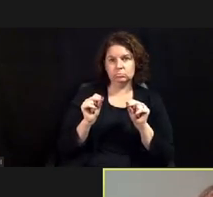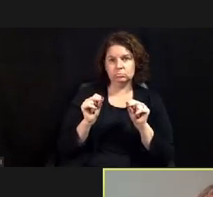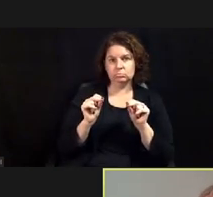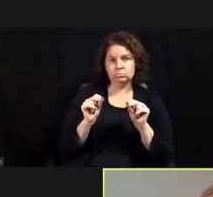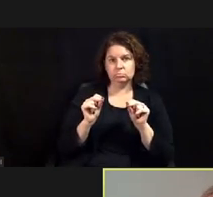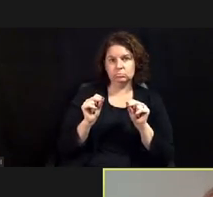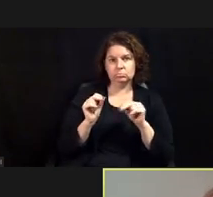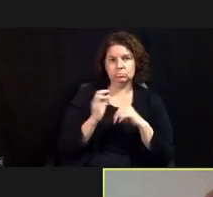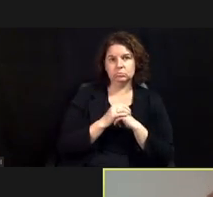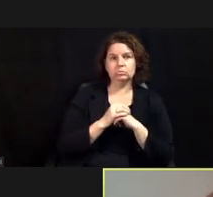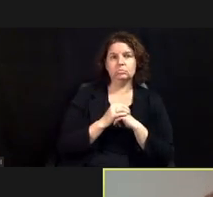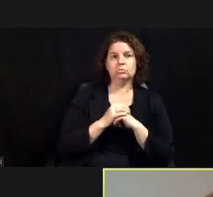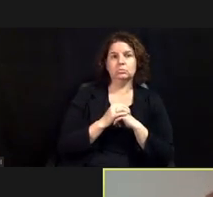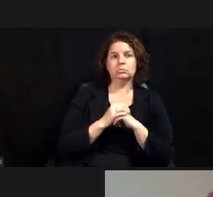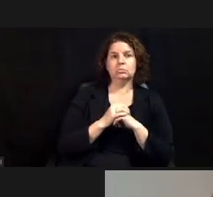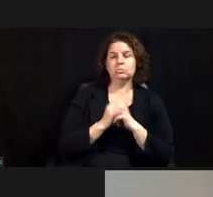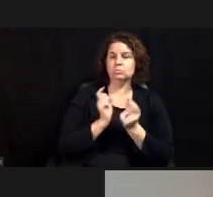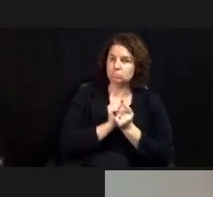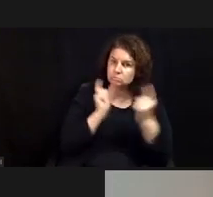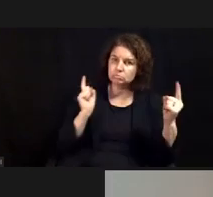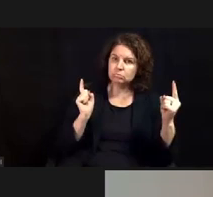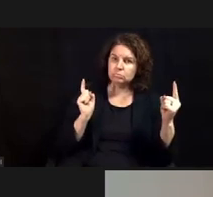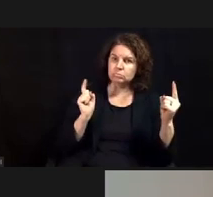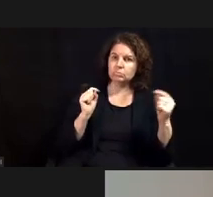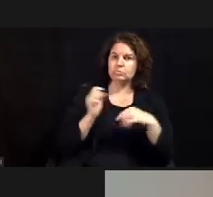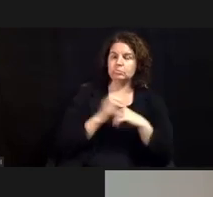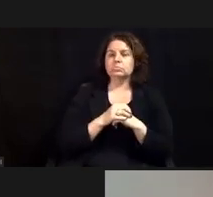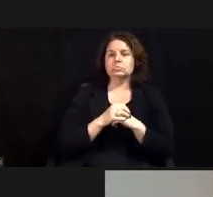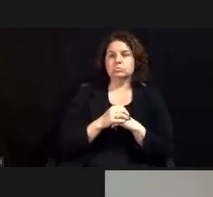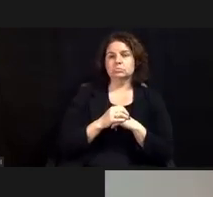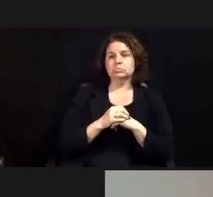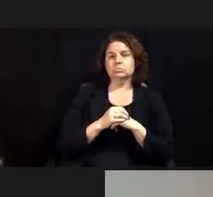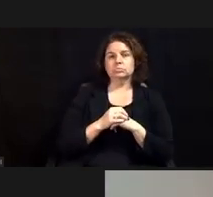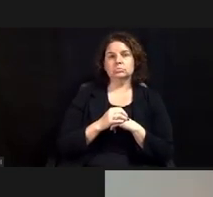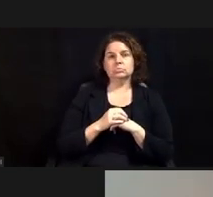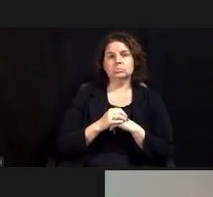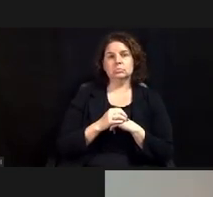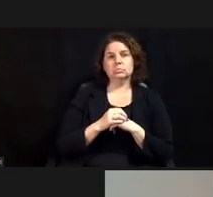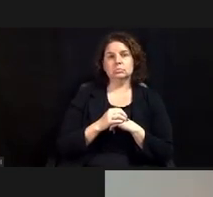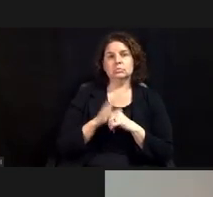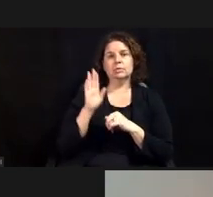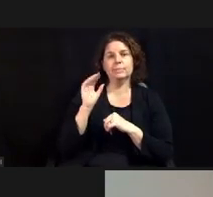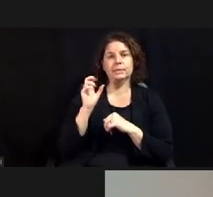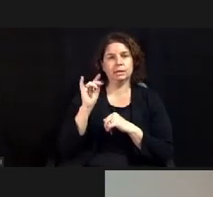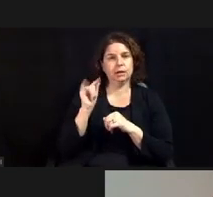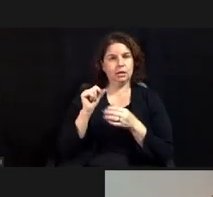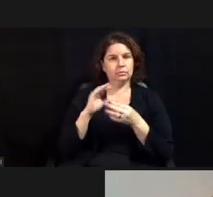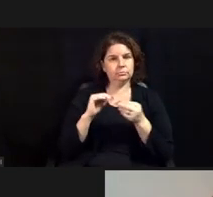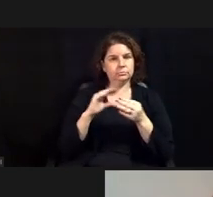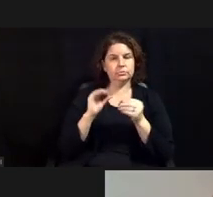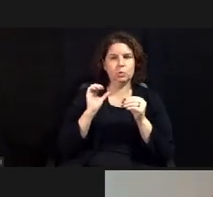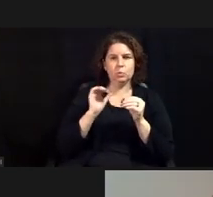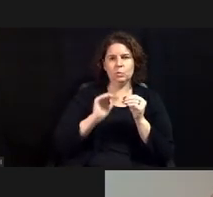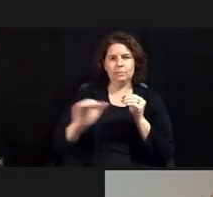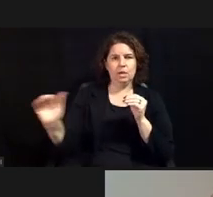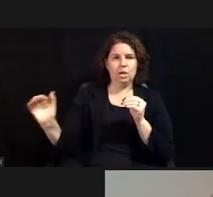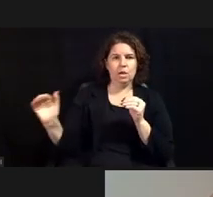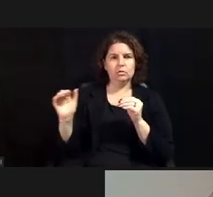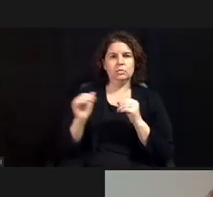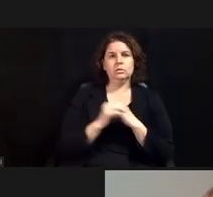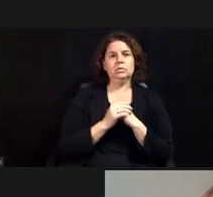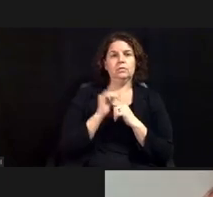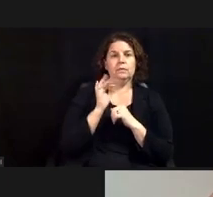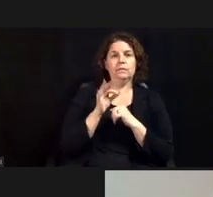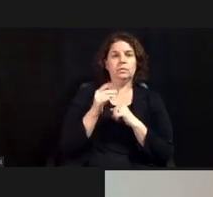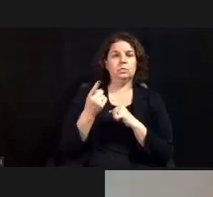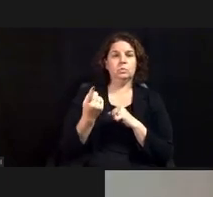distancing and covering our face. And just to remind everyone as well is that if you are, using alcoholic beverages,